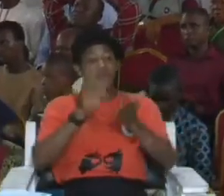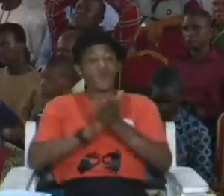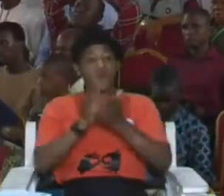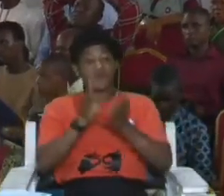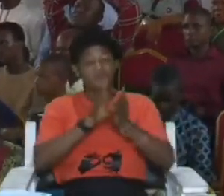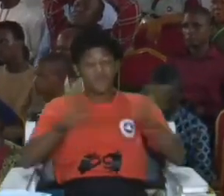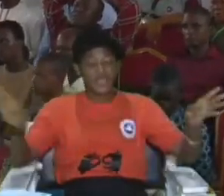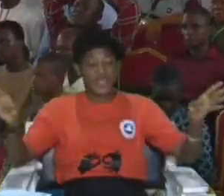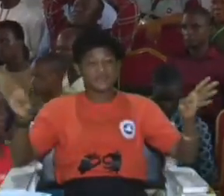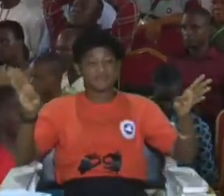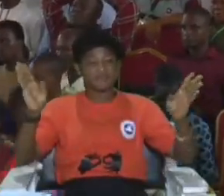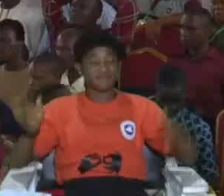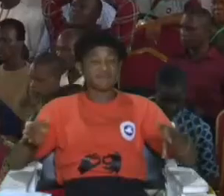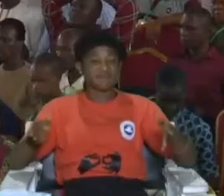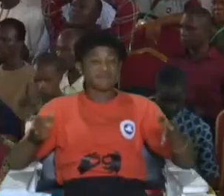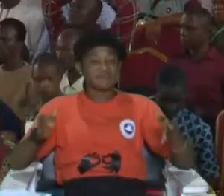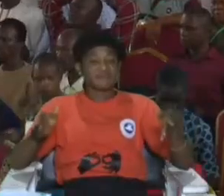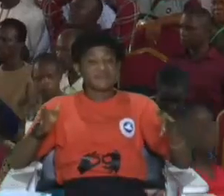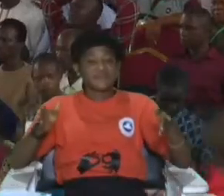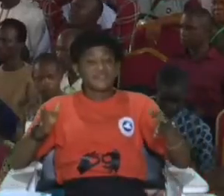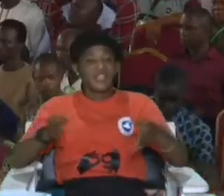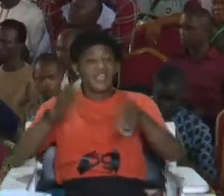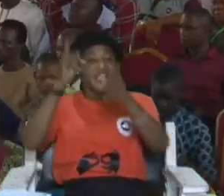Just as iron sharpeneth iron,